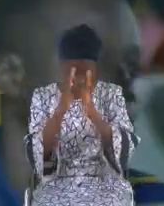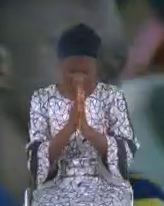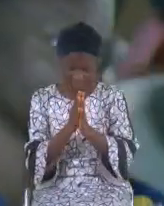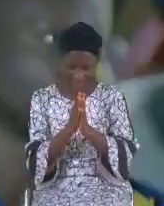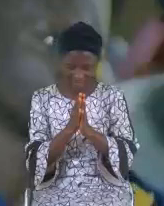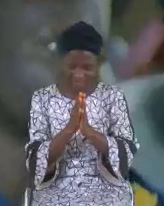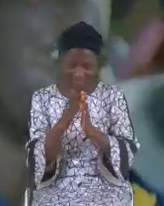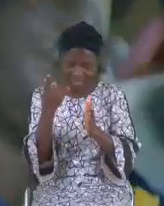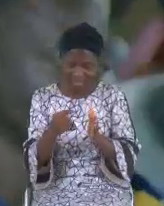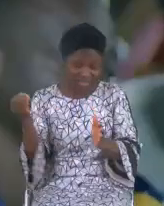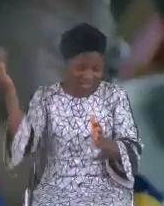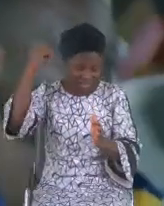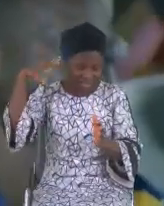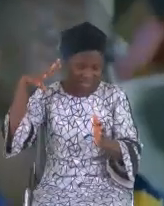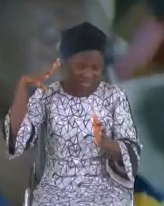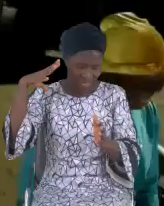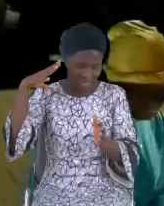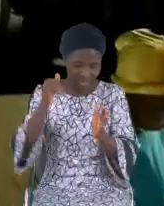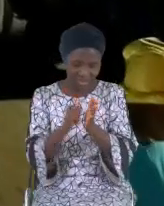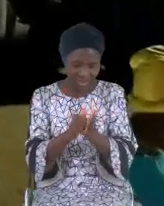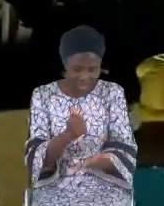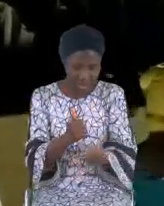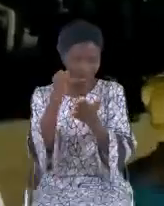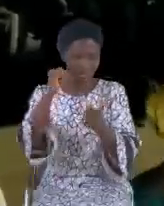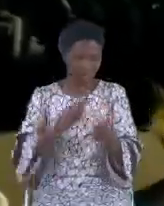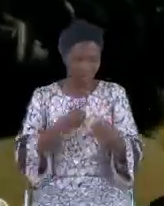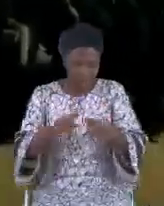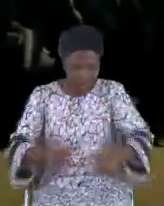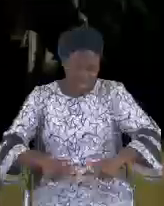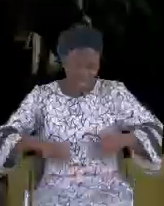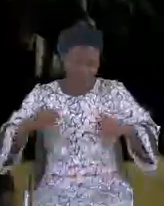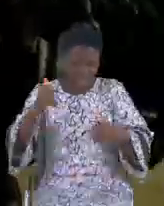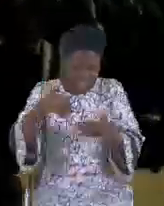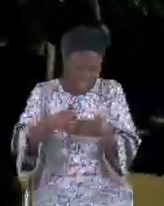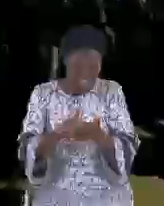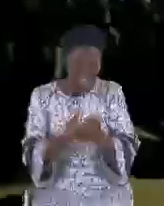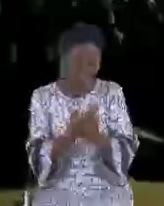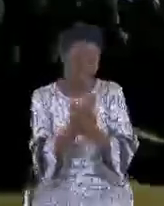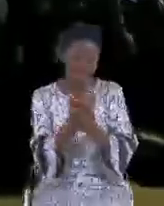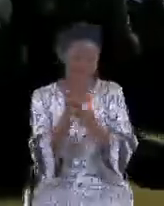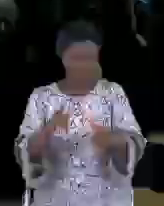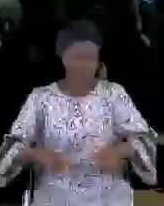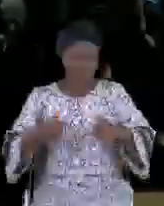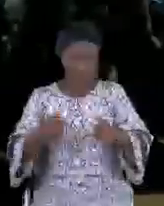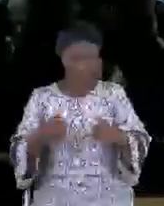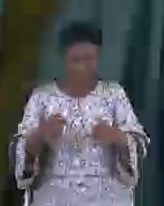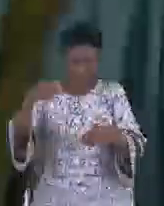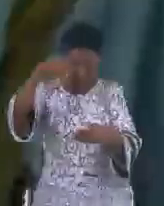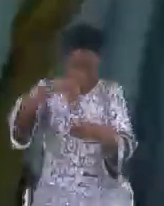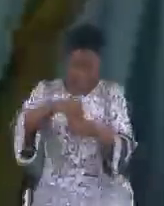grace that makes us to live in newness of life, impart unto